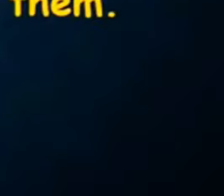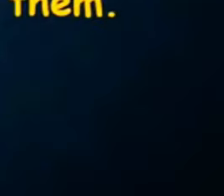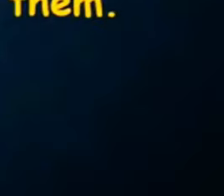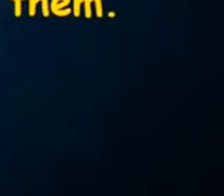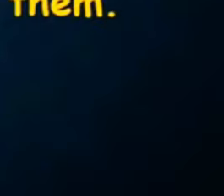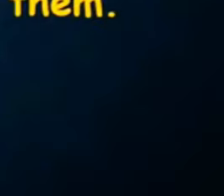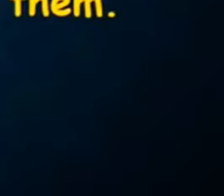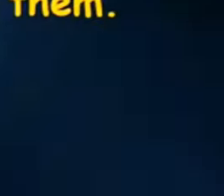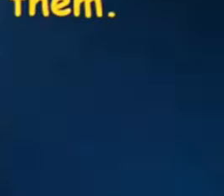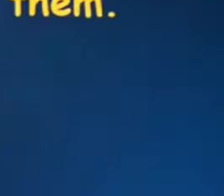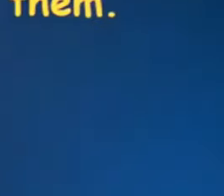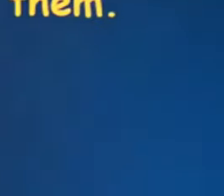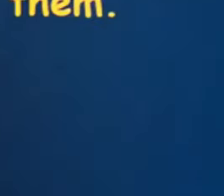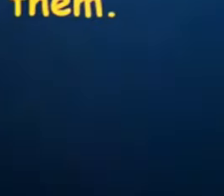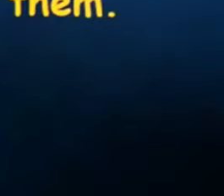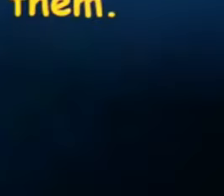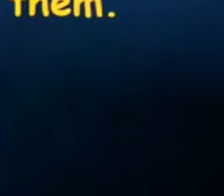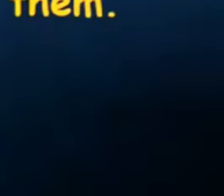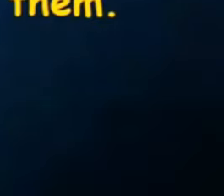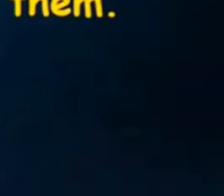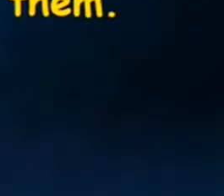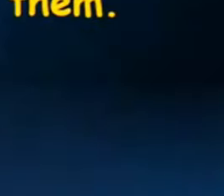them.